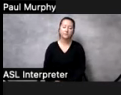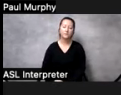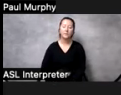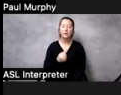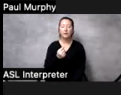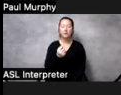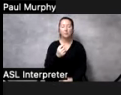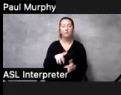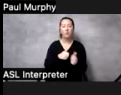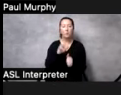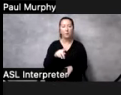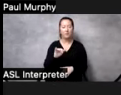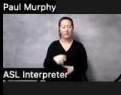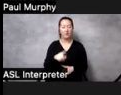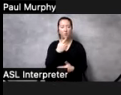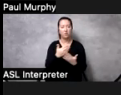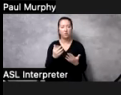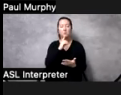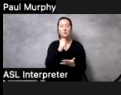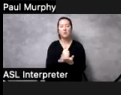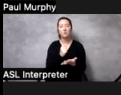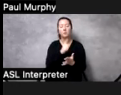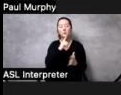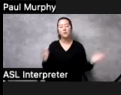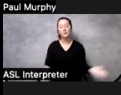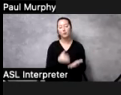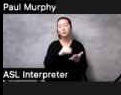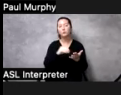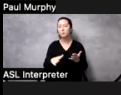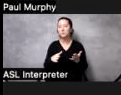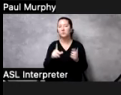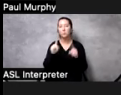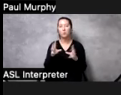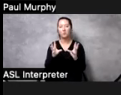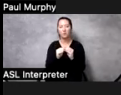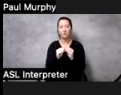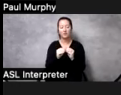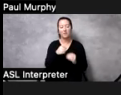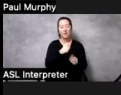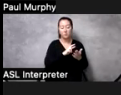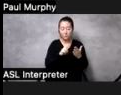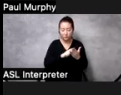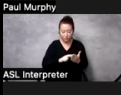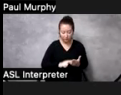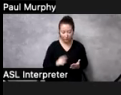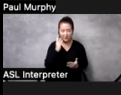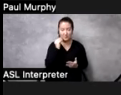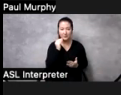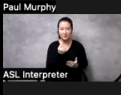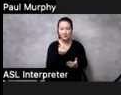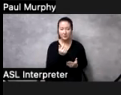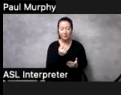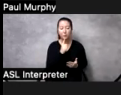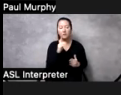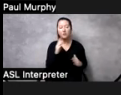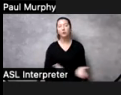really helpful is to encourage students to attend conferences. So once they've got a little bit of research under their belt, to